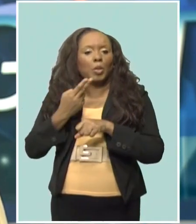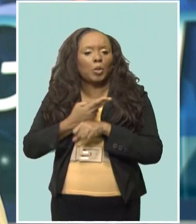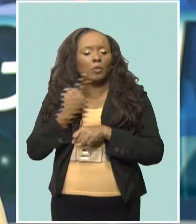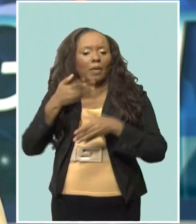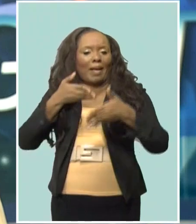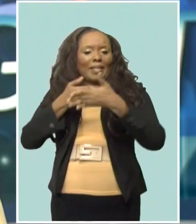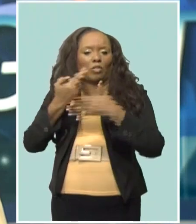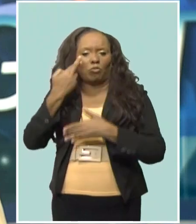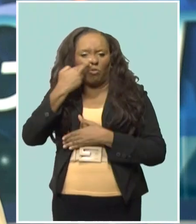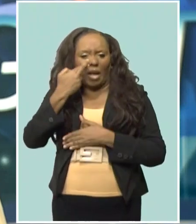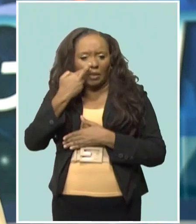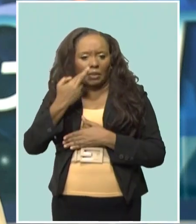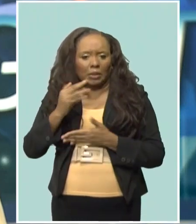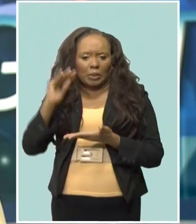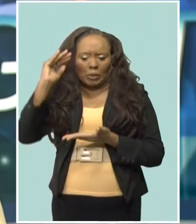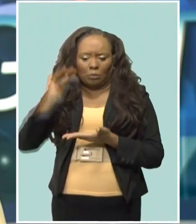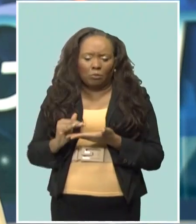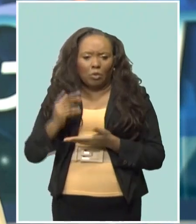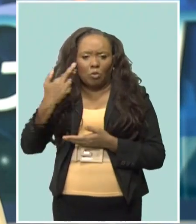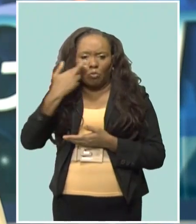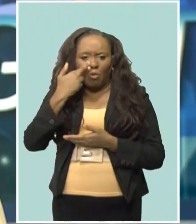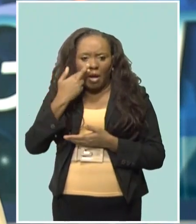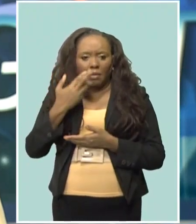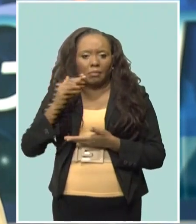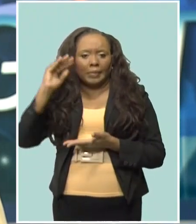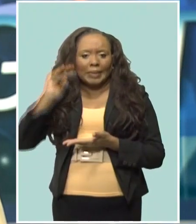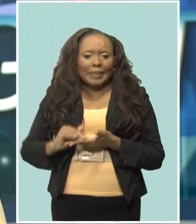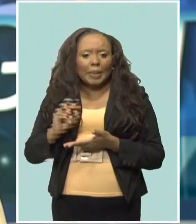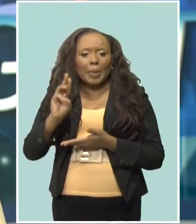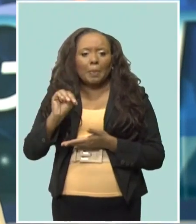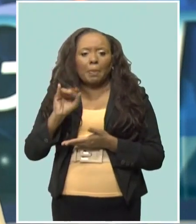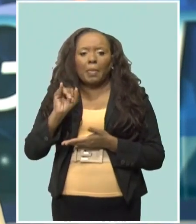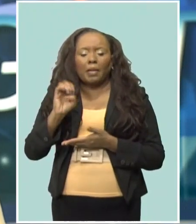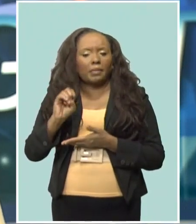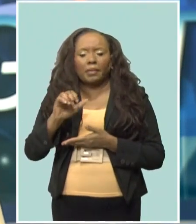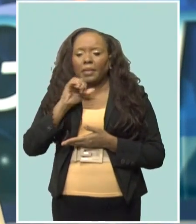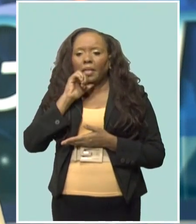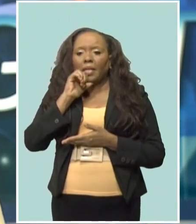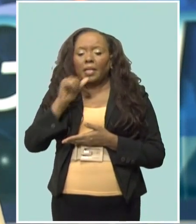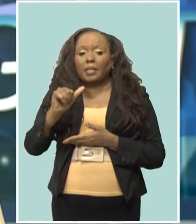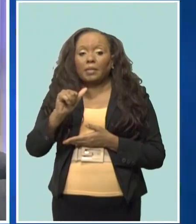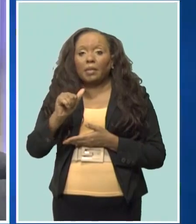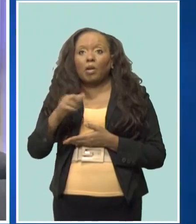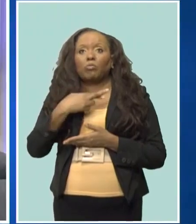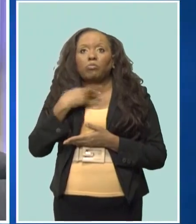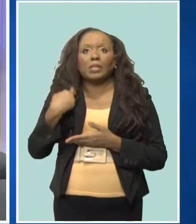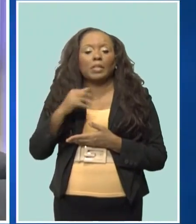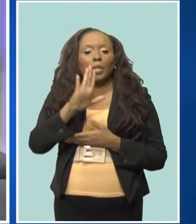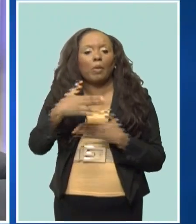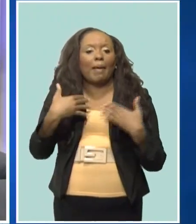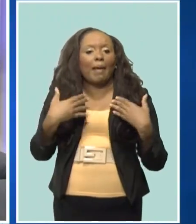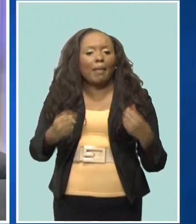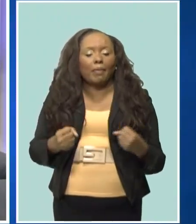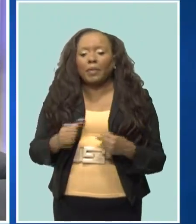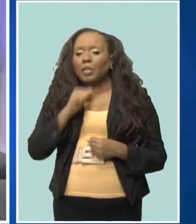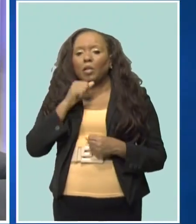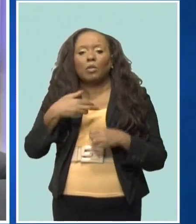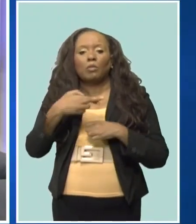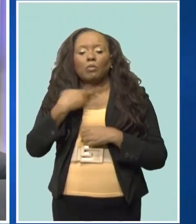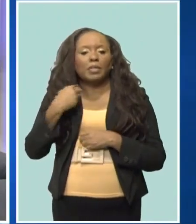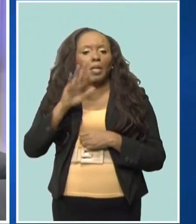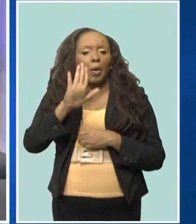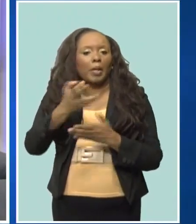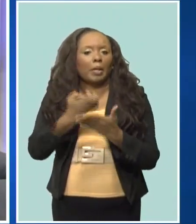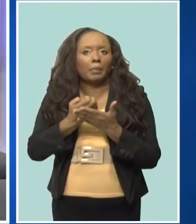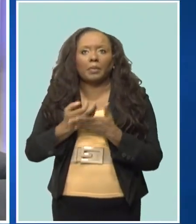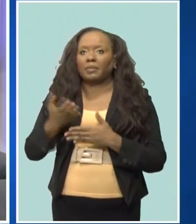populations to levels that do not represent a risk for health and the economy. The idea is to do